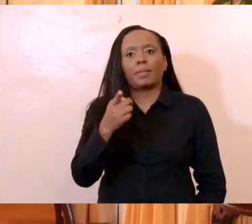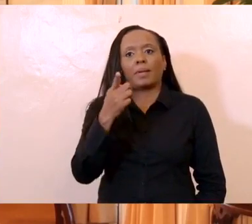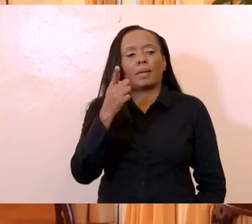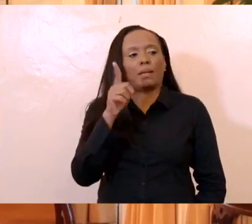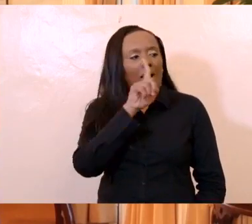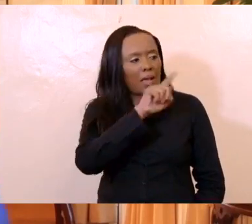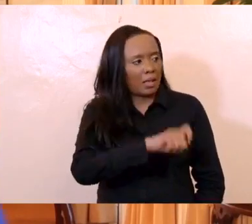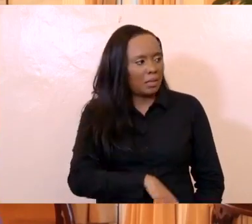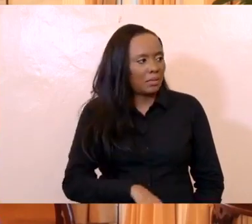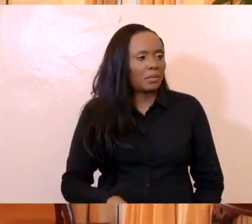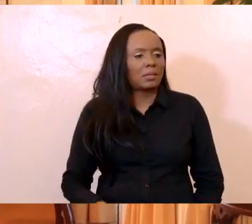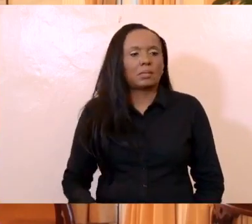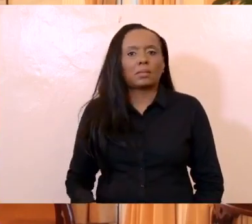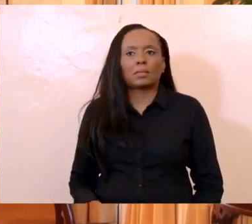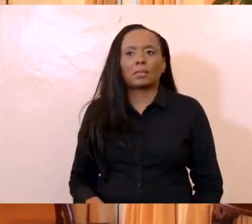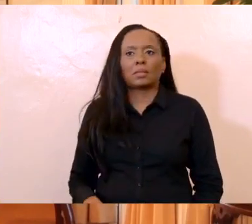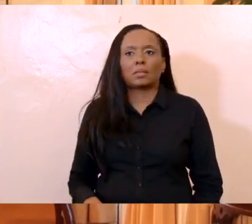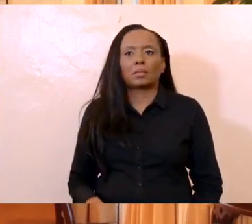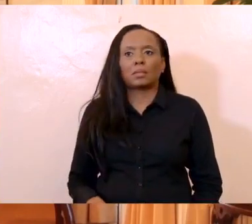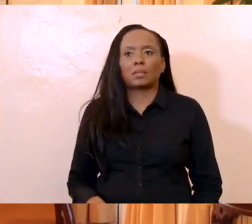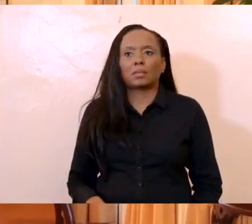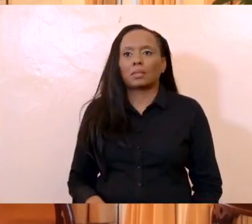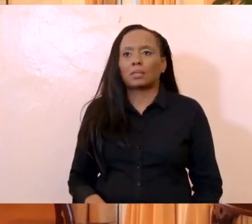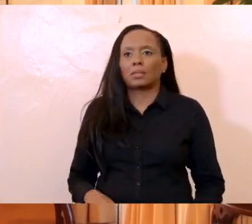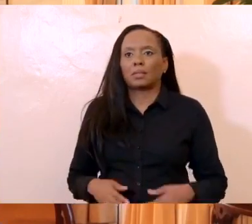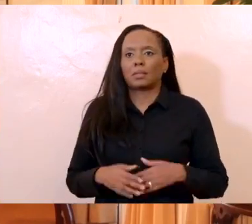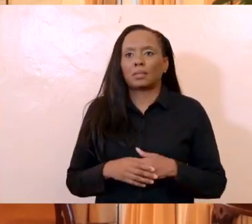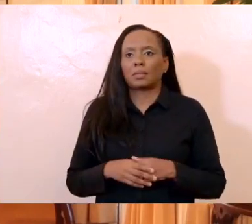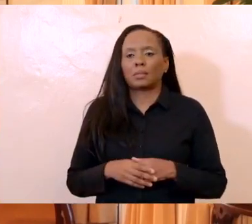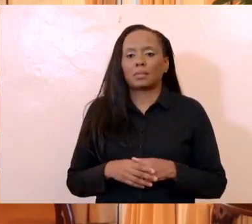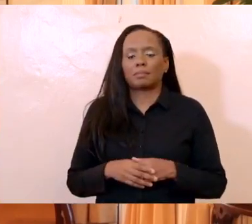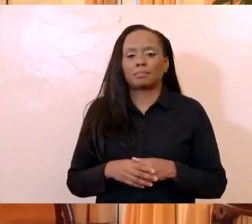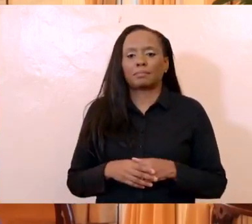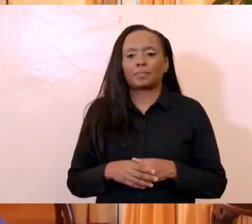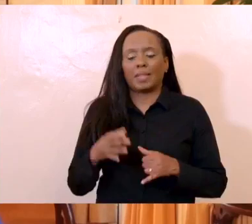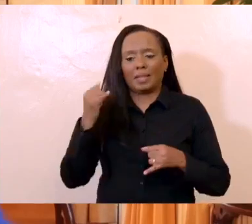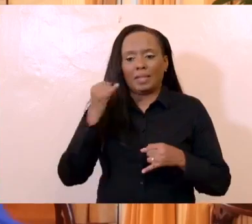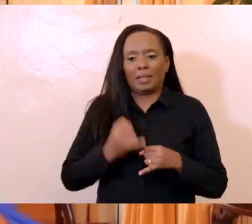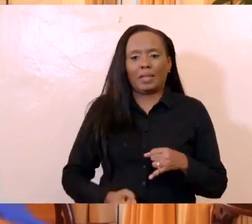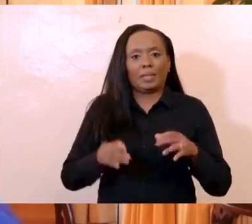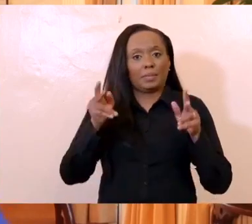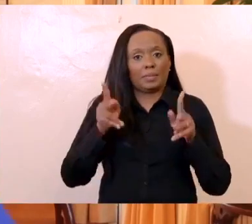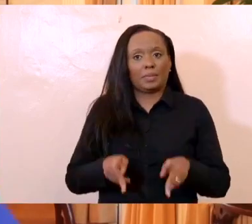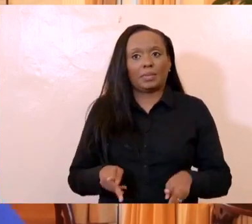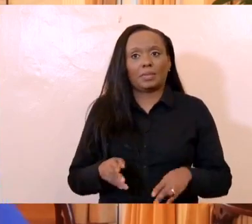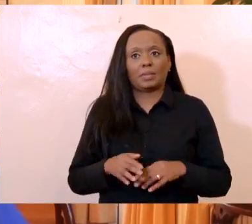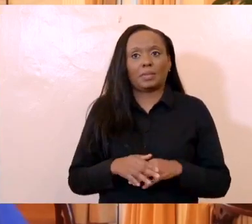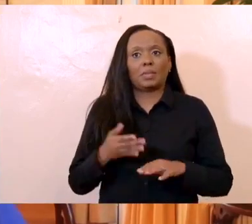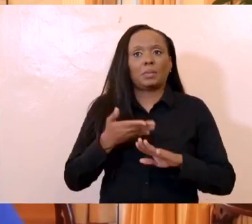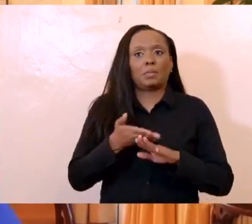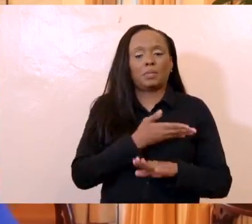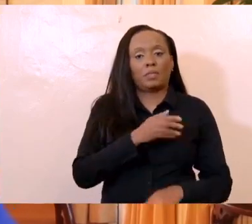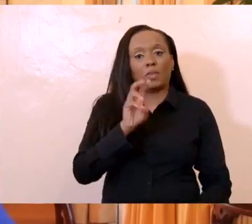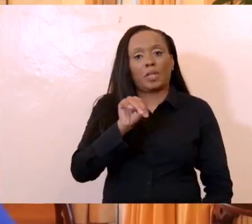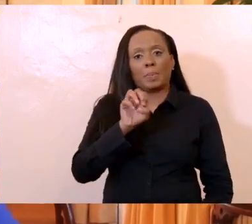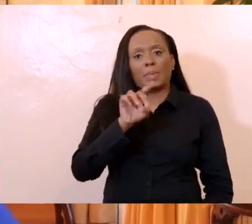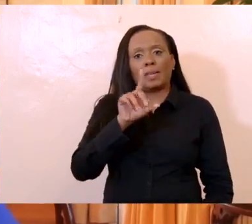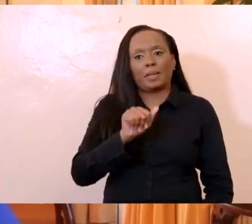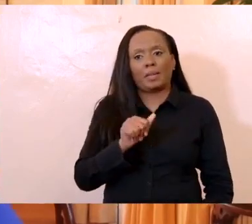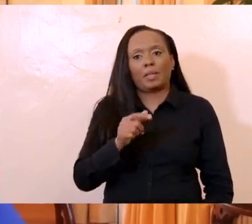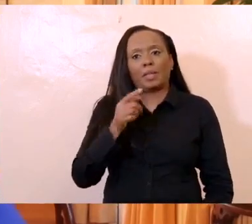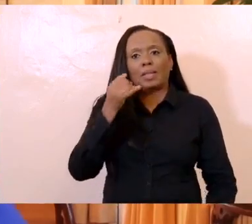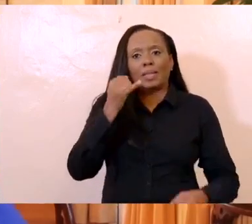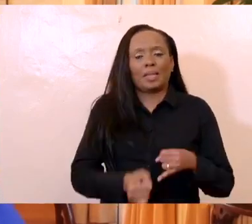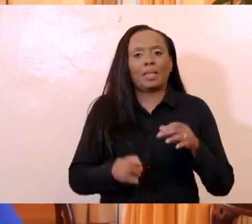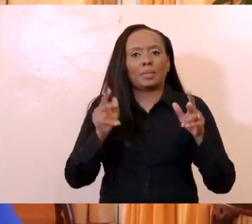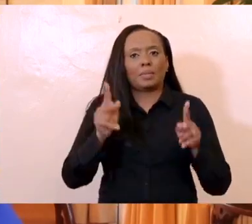you the questions. Closing this session, before we turn over to the media, will